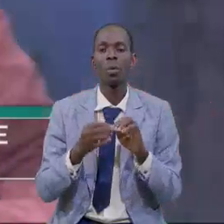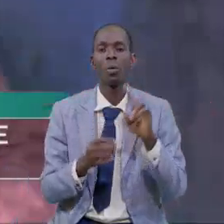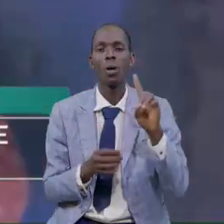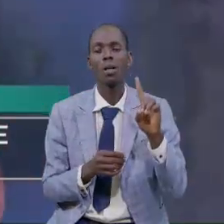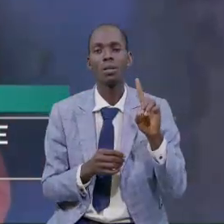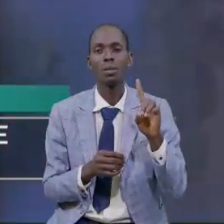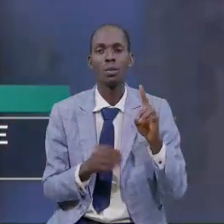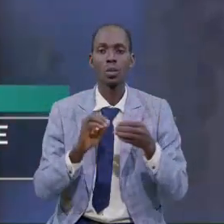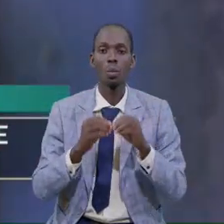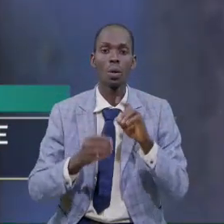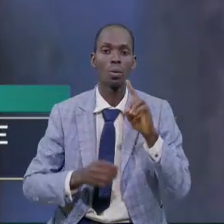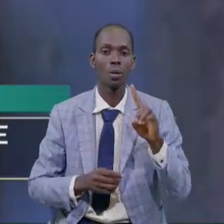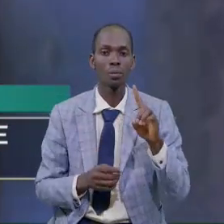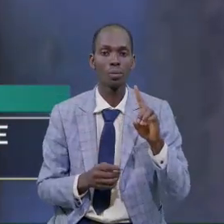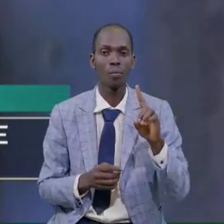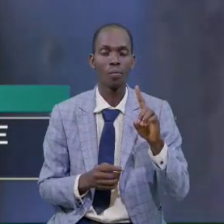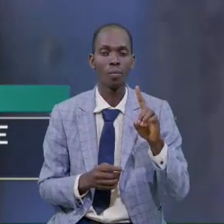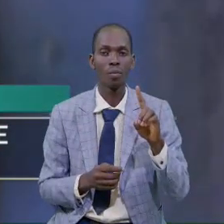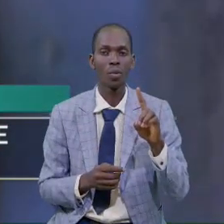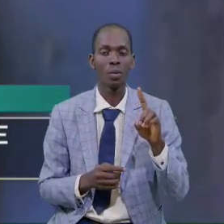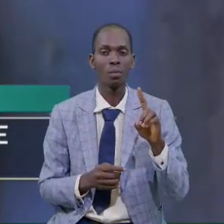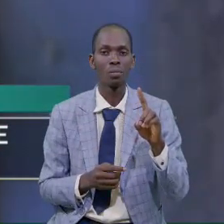Number one, we're looking at